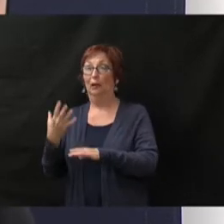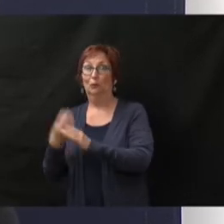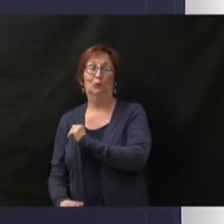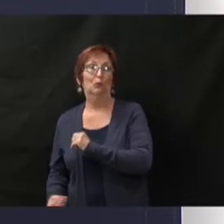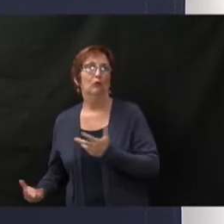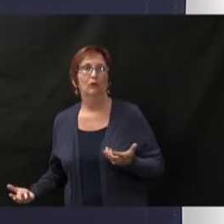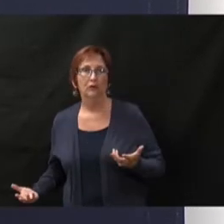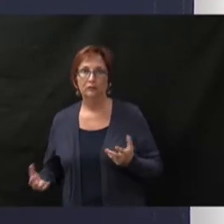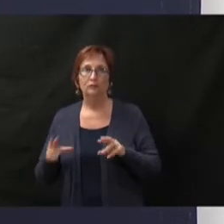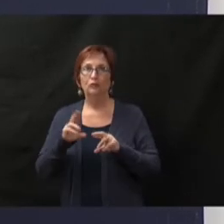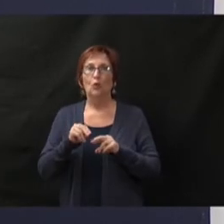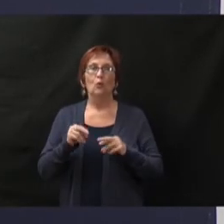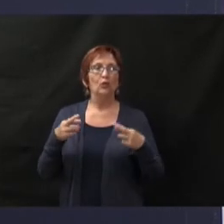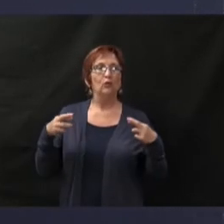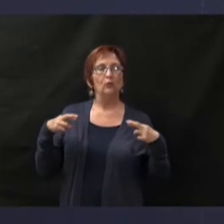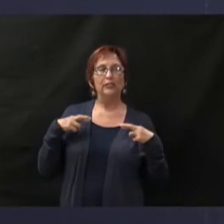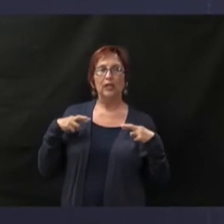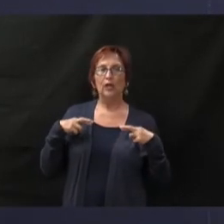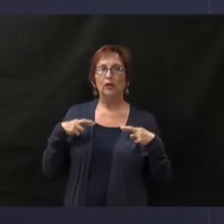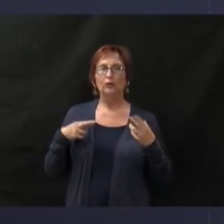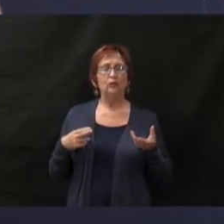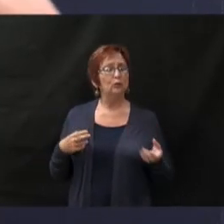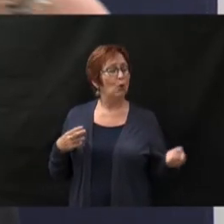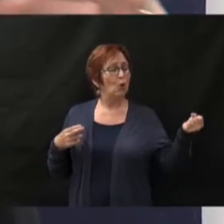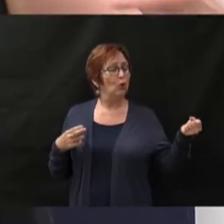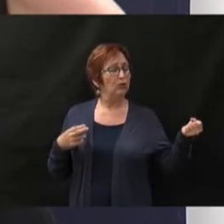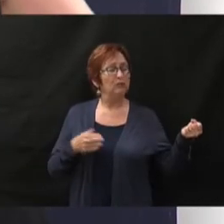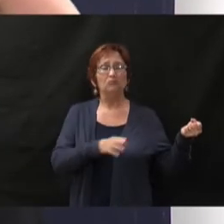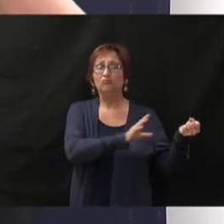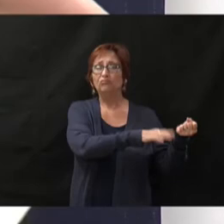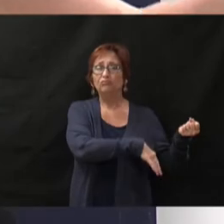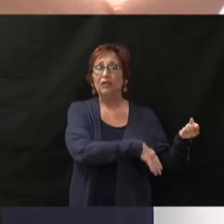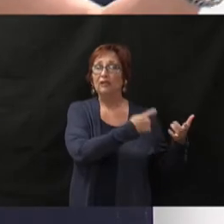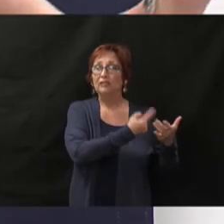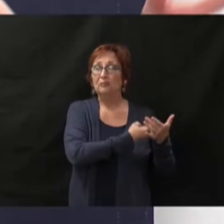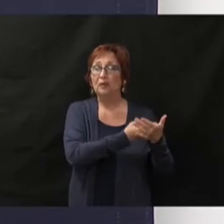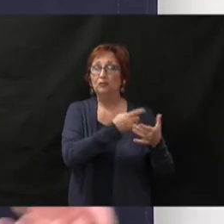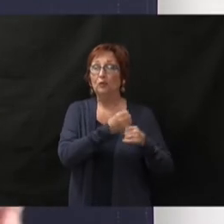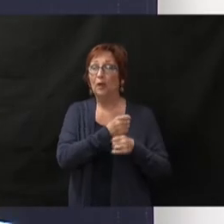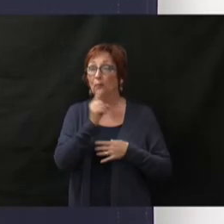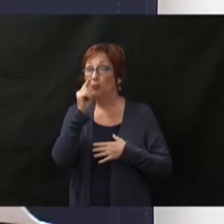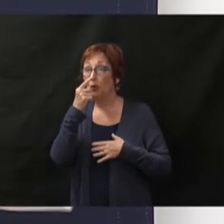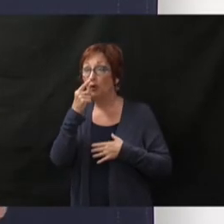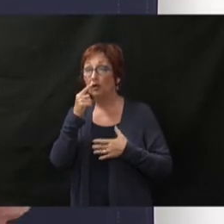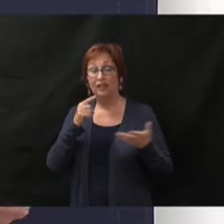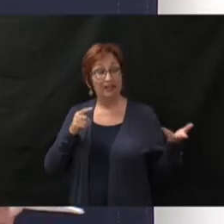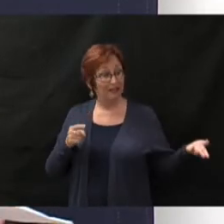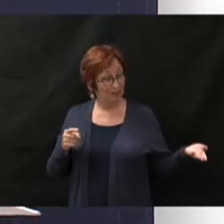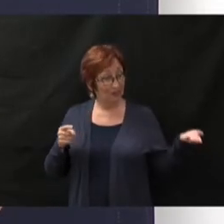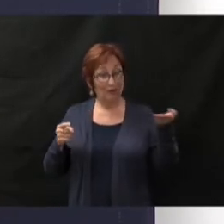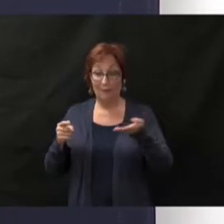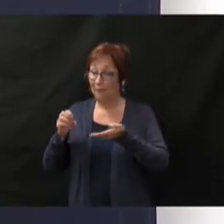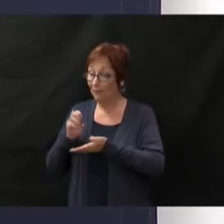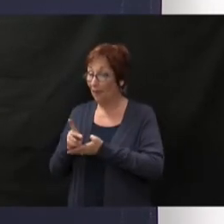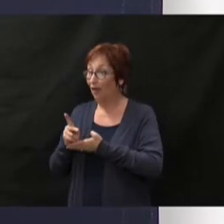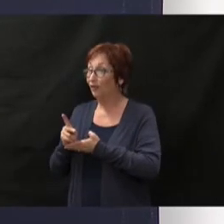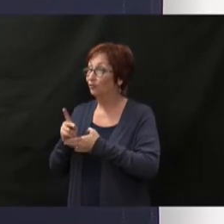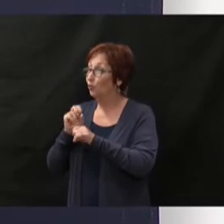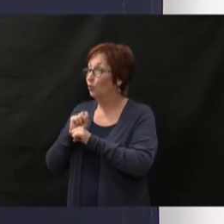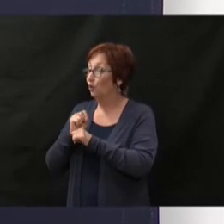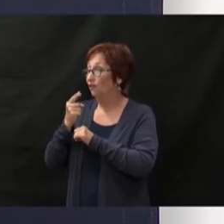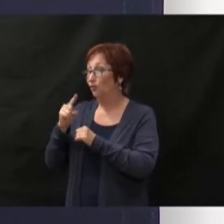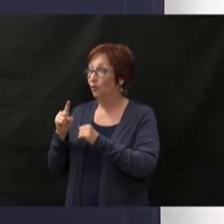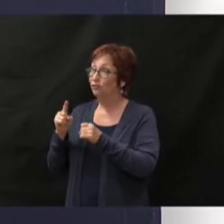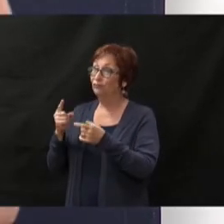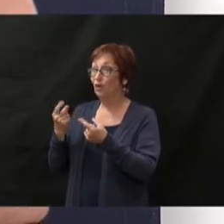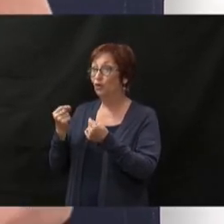you just go away for a little bit and do your own thing. And sometimes you get bored, and so you come back in to work for and do different things. And sometimes